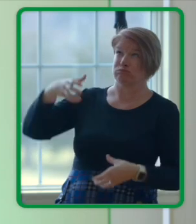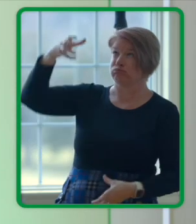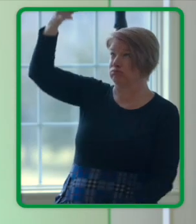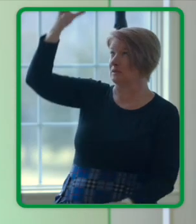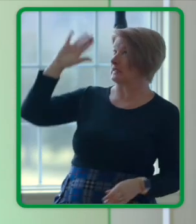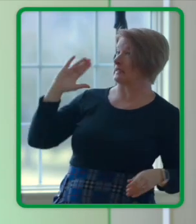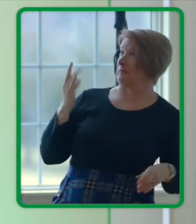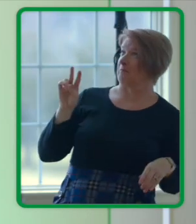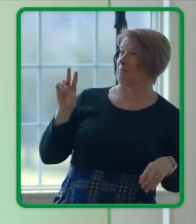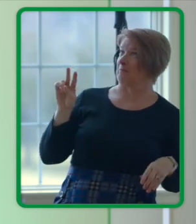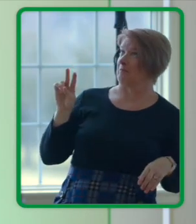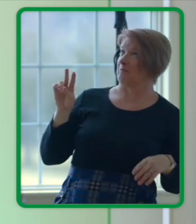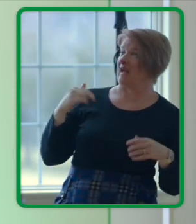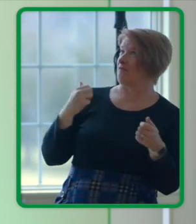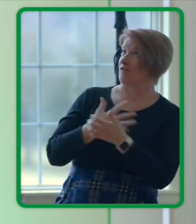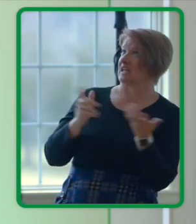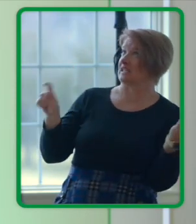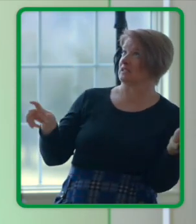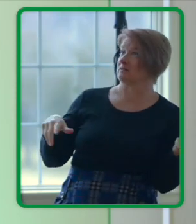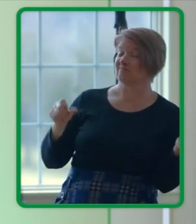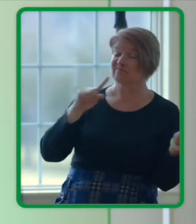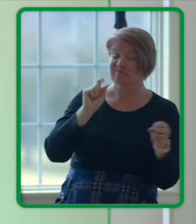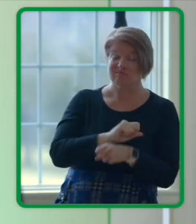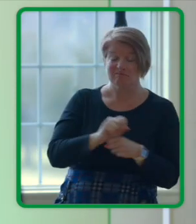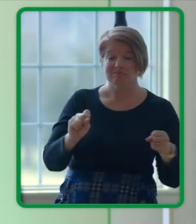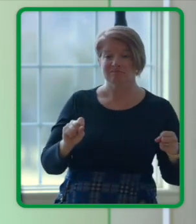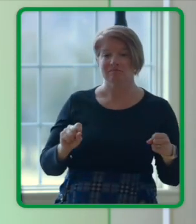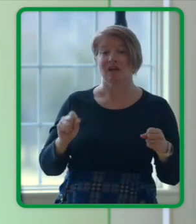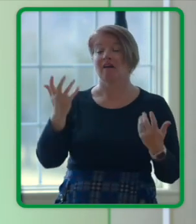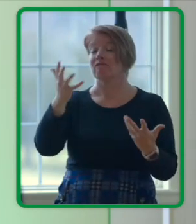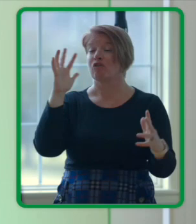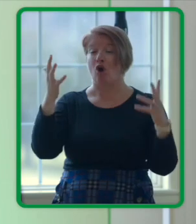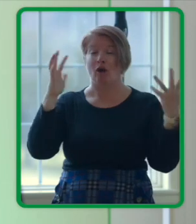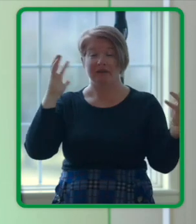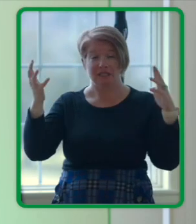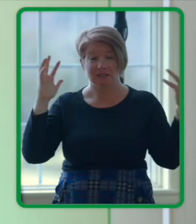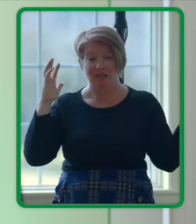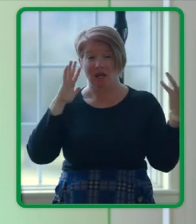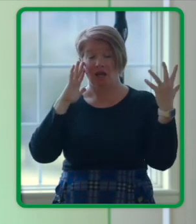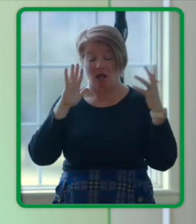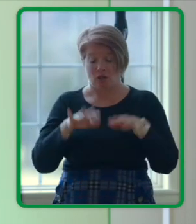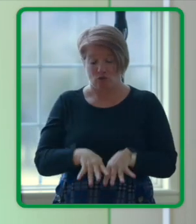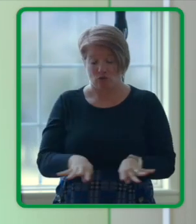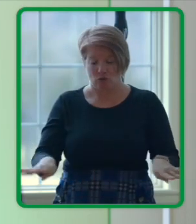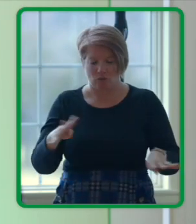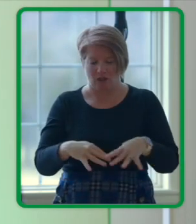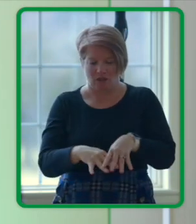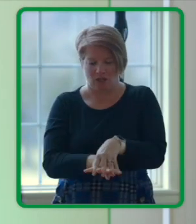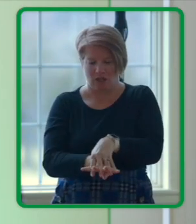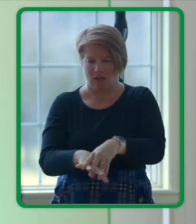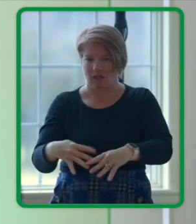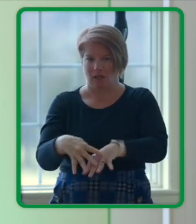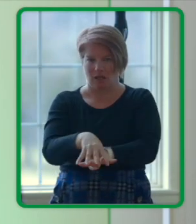would appear to have all that it needs. In reality, though, a forest of redwoods will intertwine their roots beneath